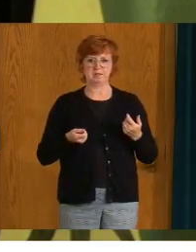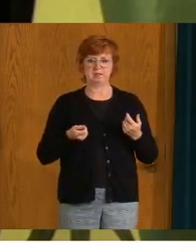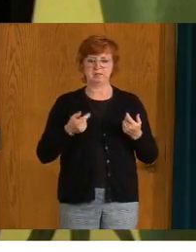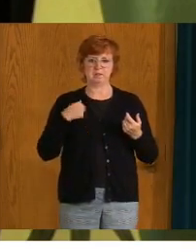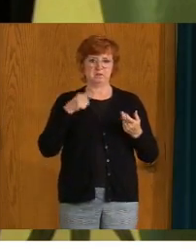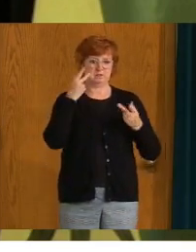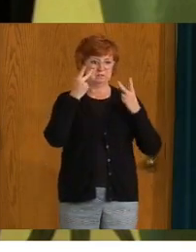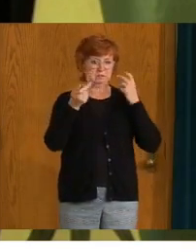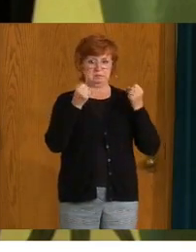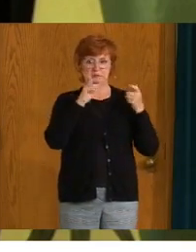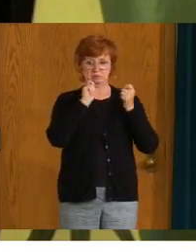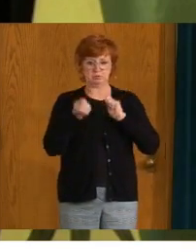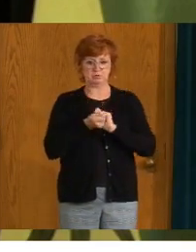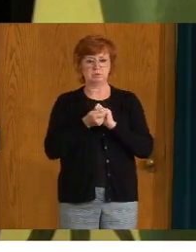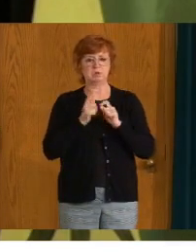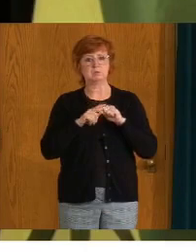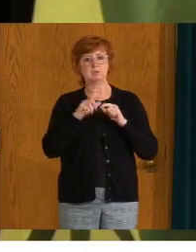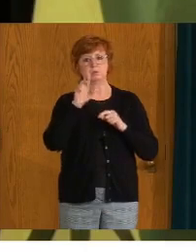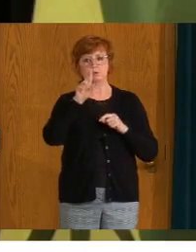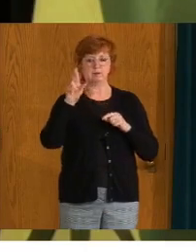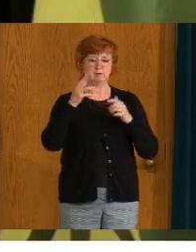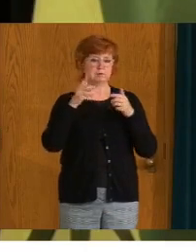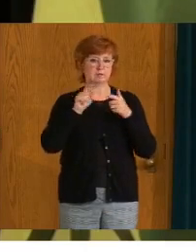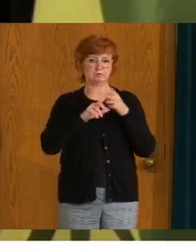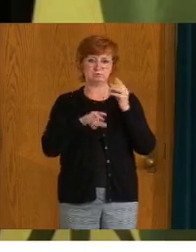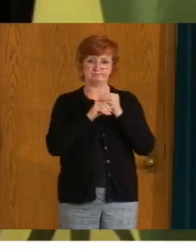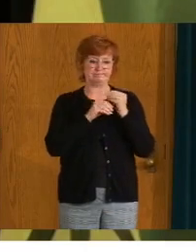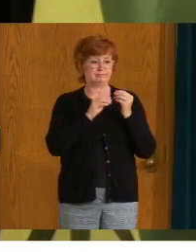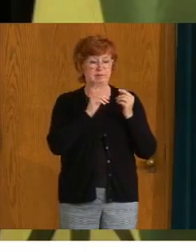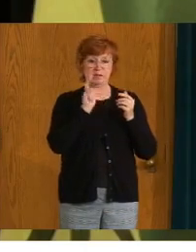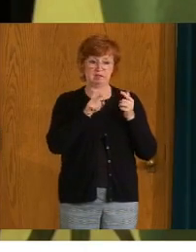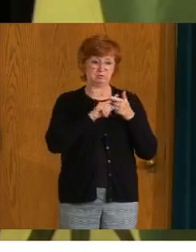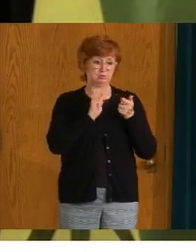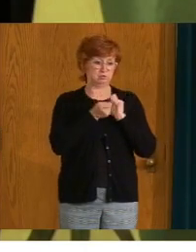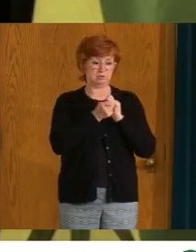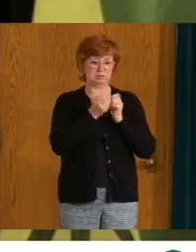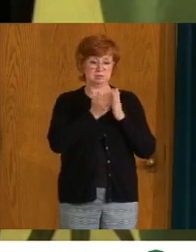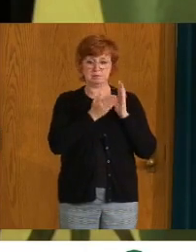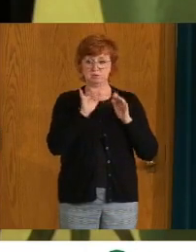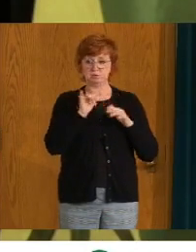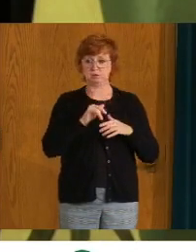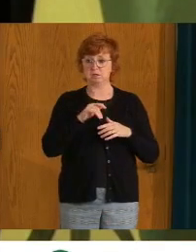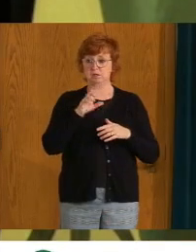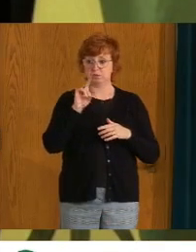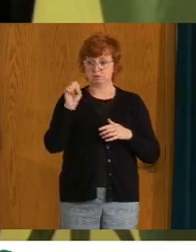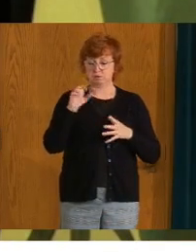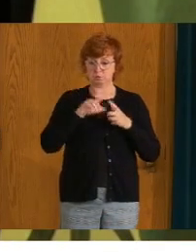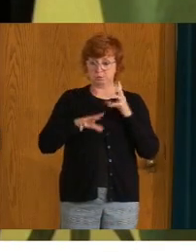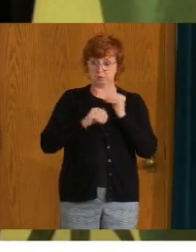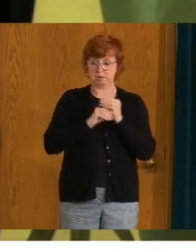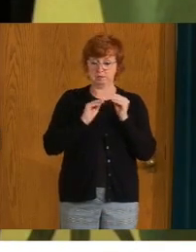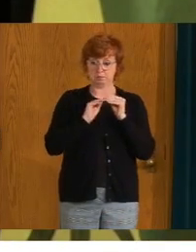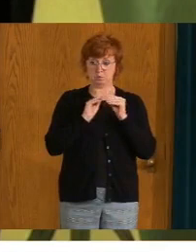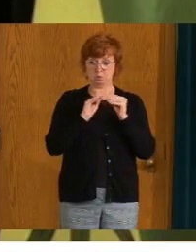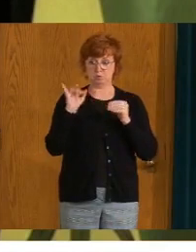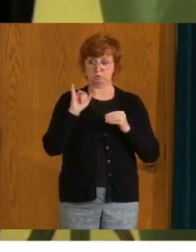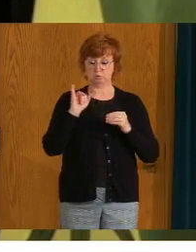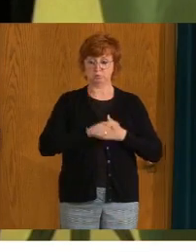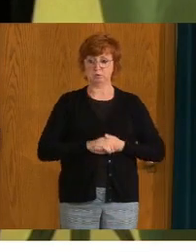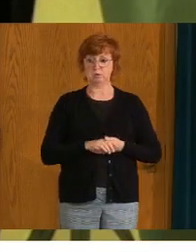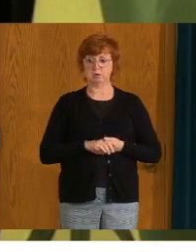part of that. Dr. Shahab, you have anything to add with respect to kind of the process on getting to where